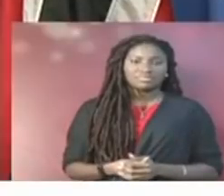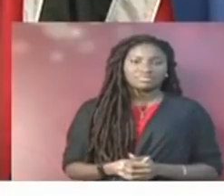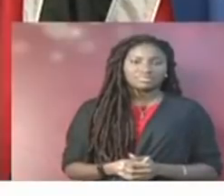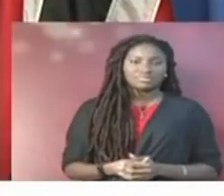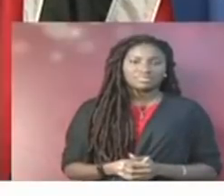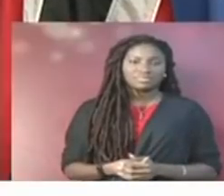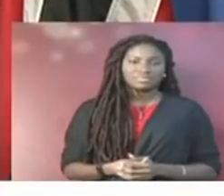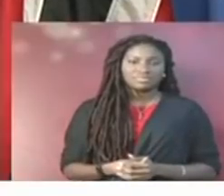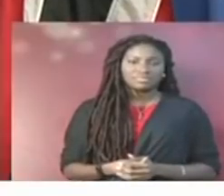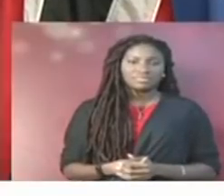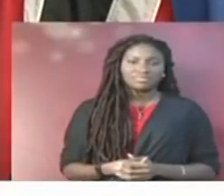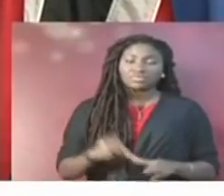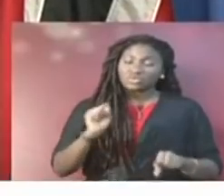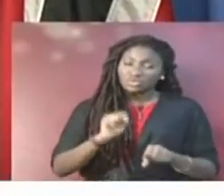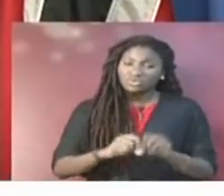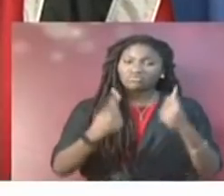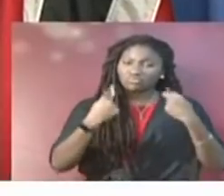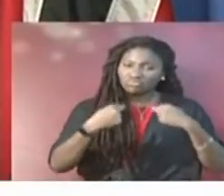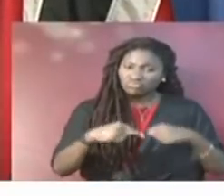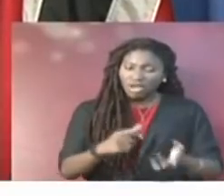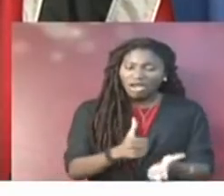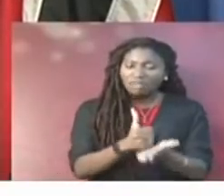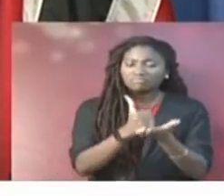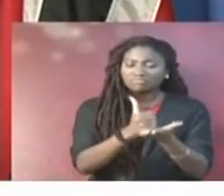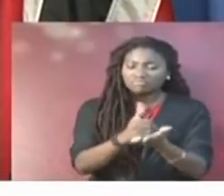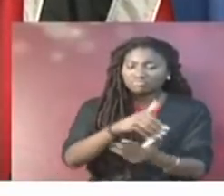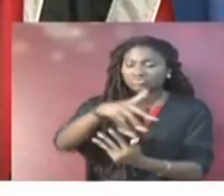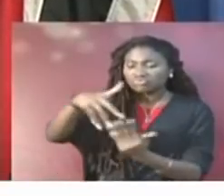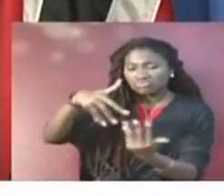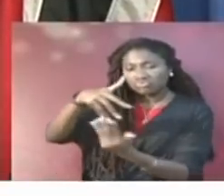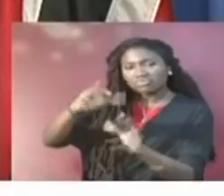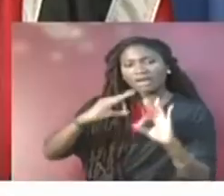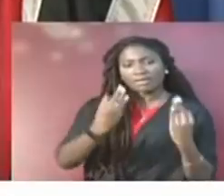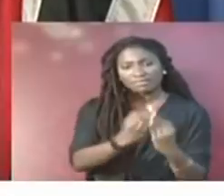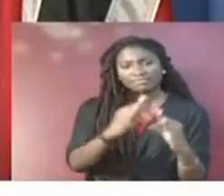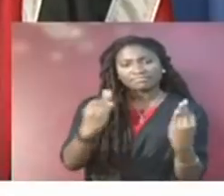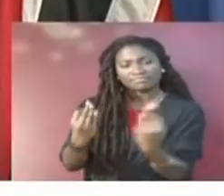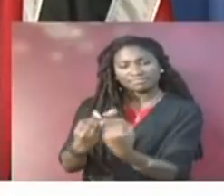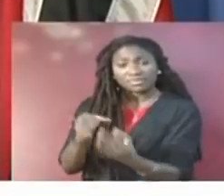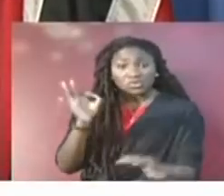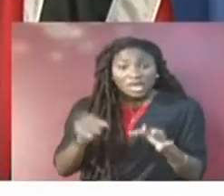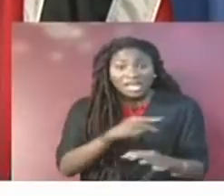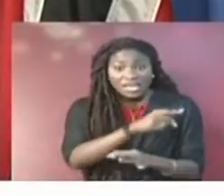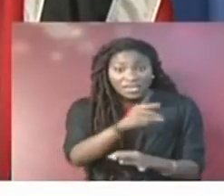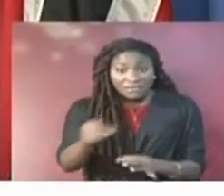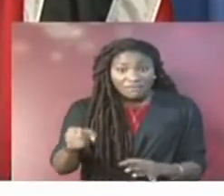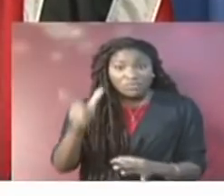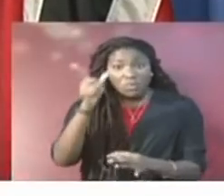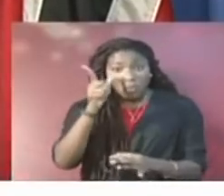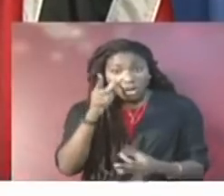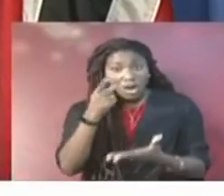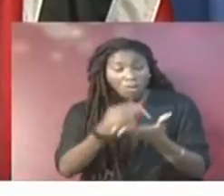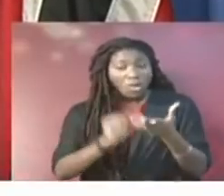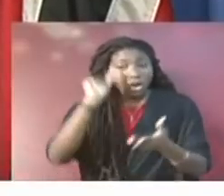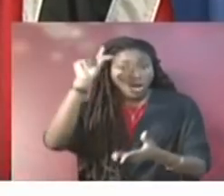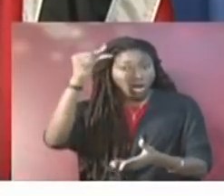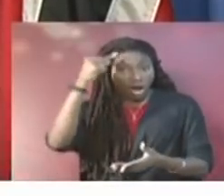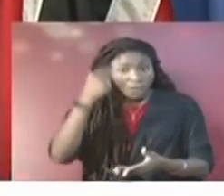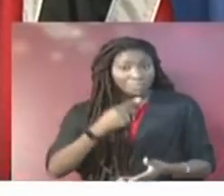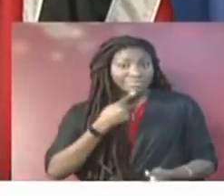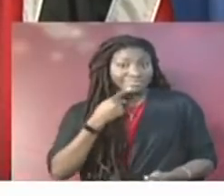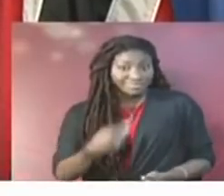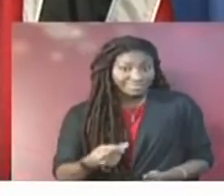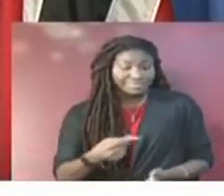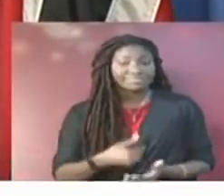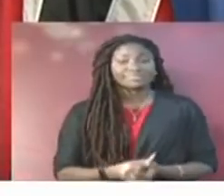And that's where we are at the moment. And if we do the things that we're being asked to do, we